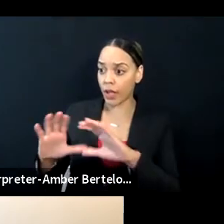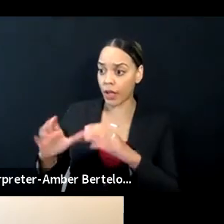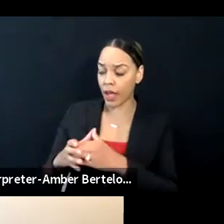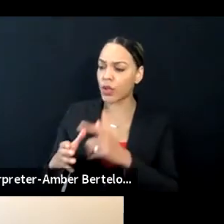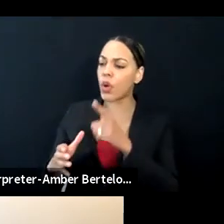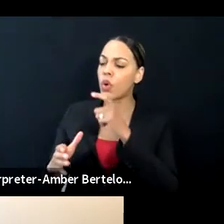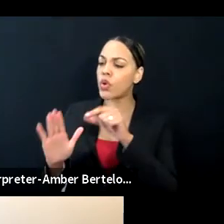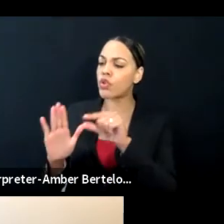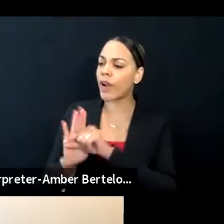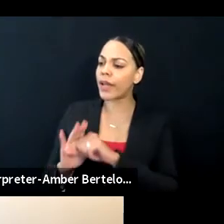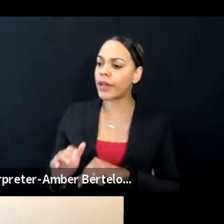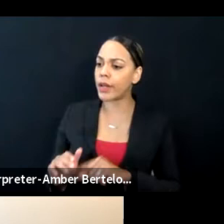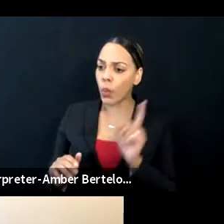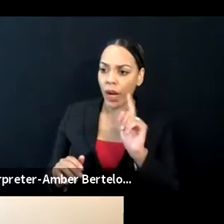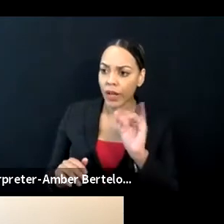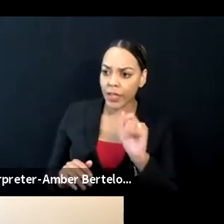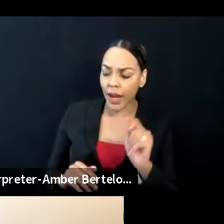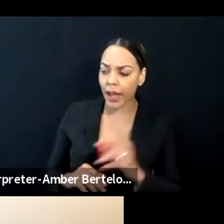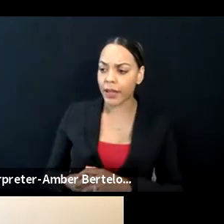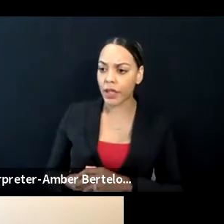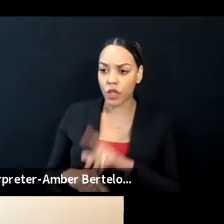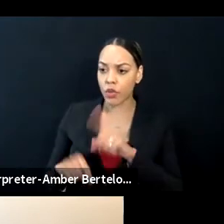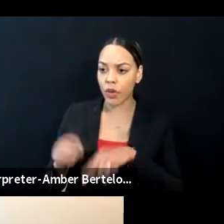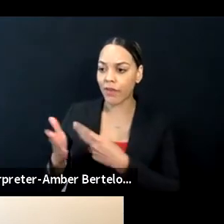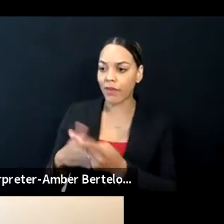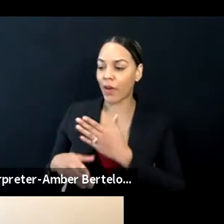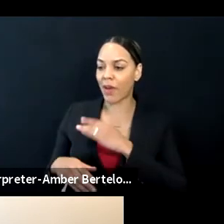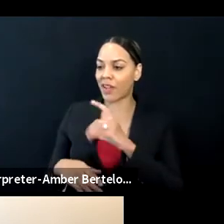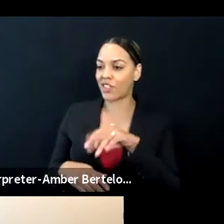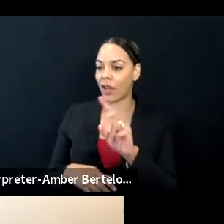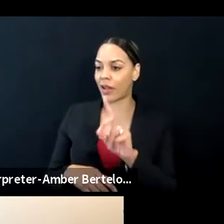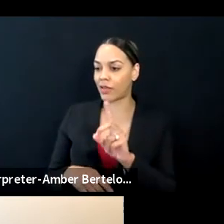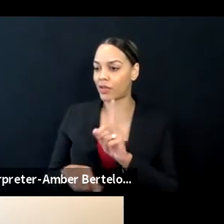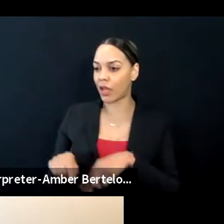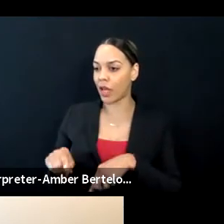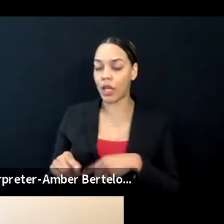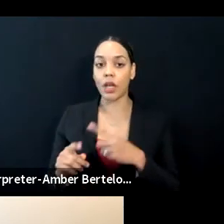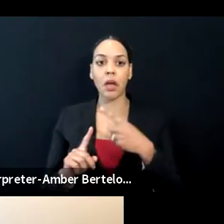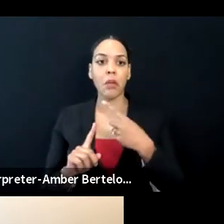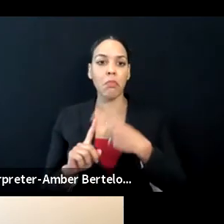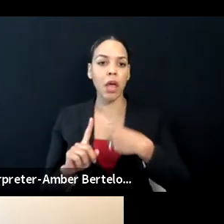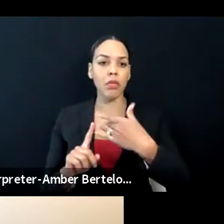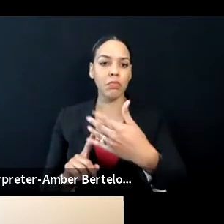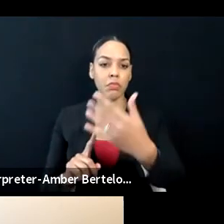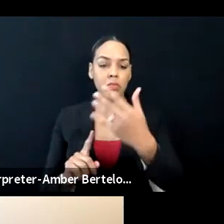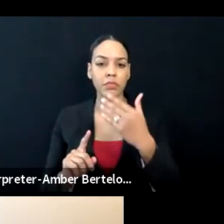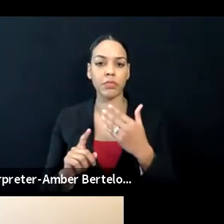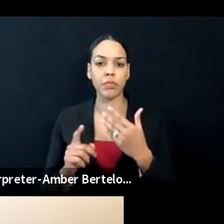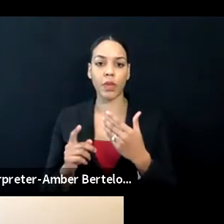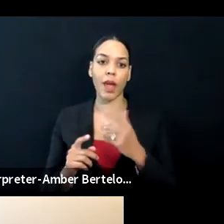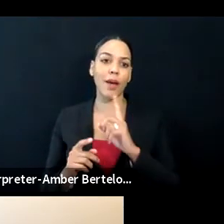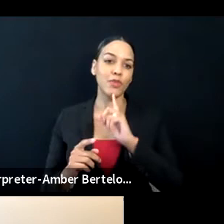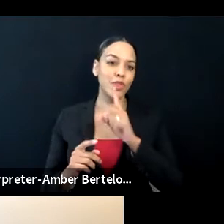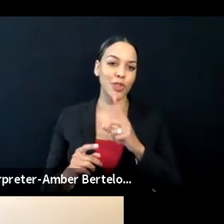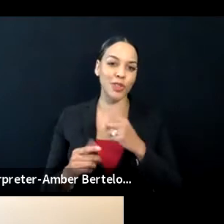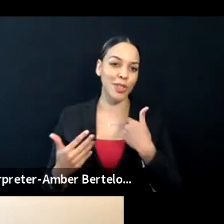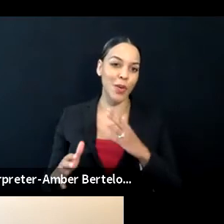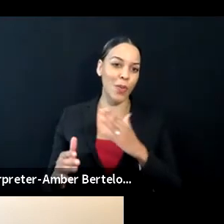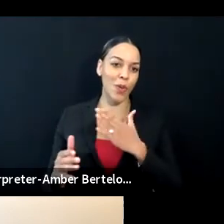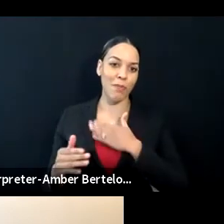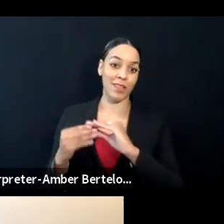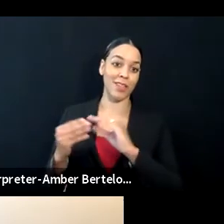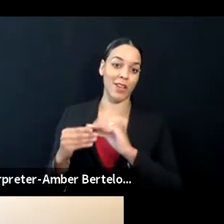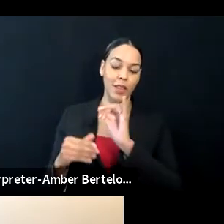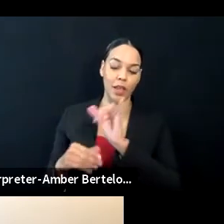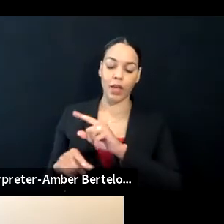where is it at? But you cannot fail my child. And so a month or so went by. I'm sure that was not the answer she was expecting to get.